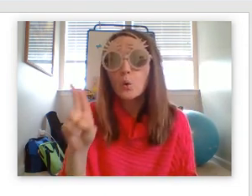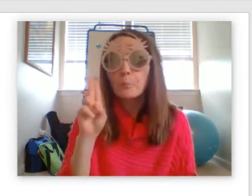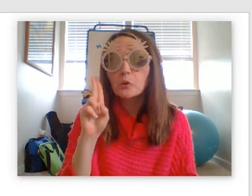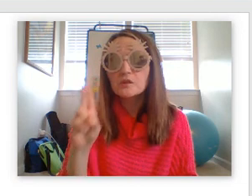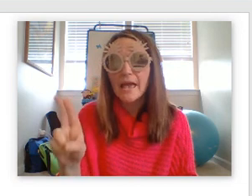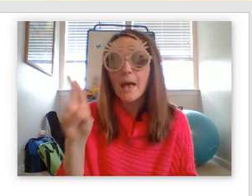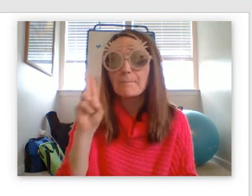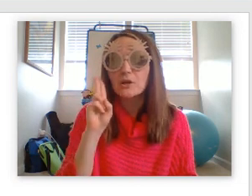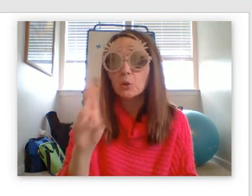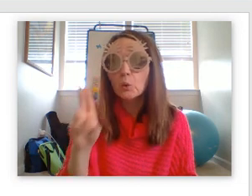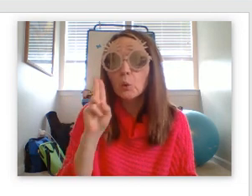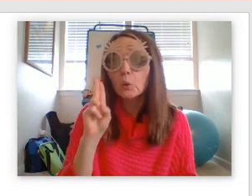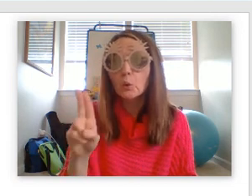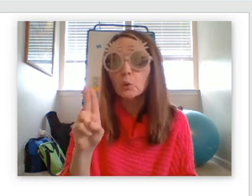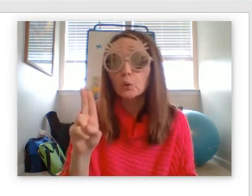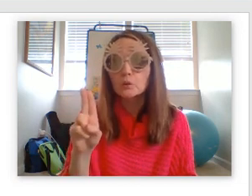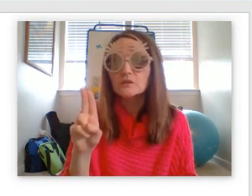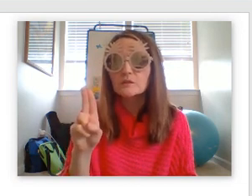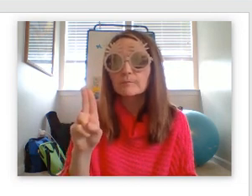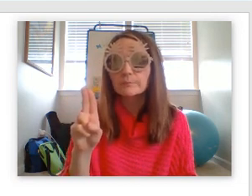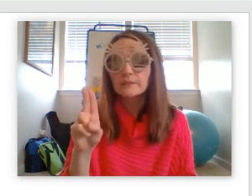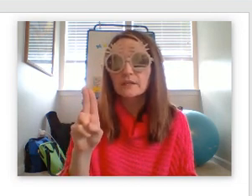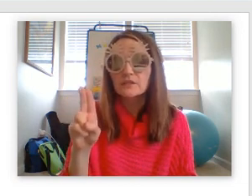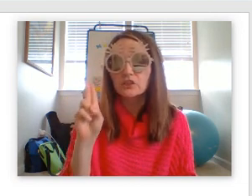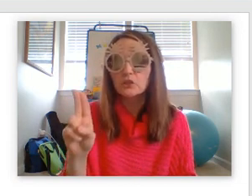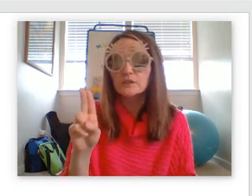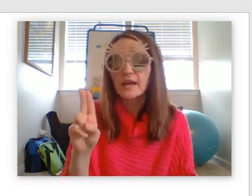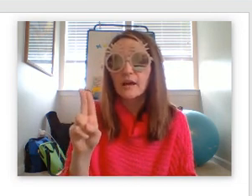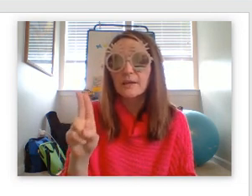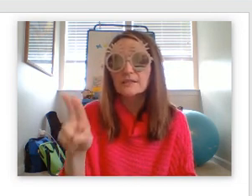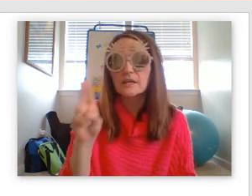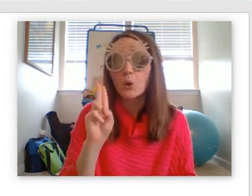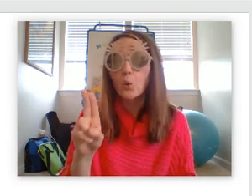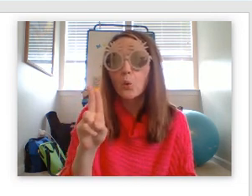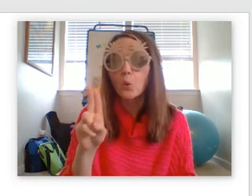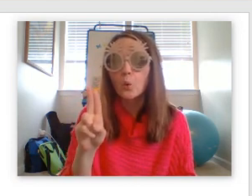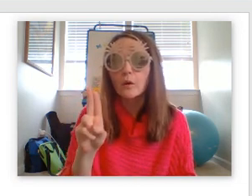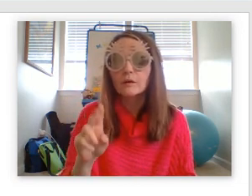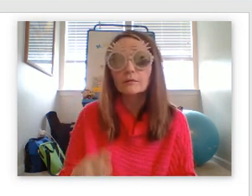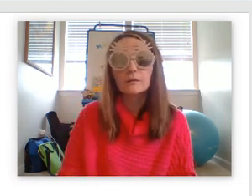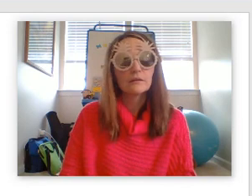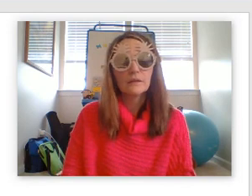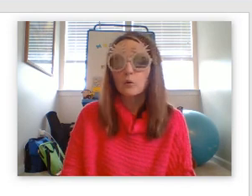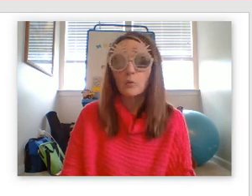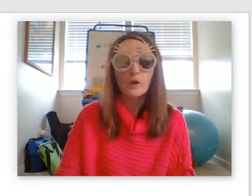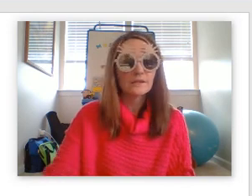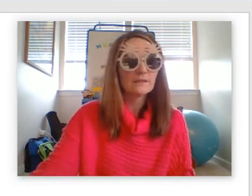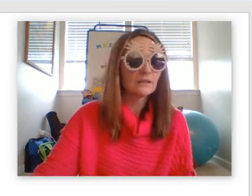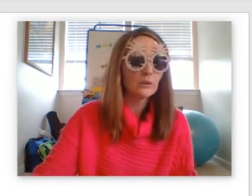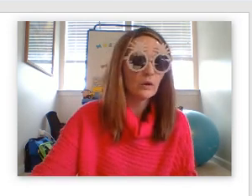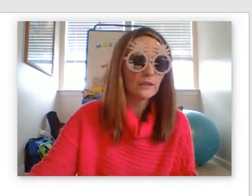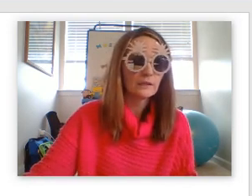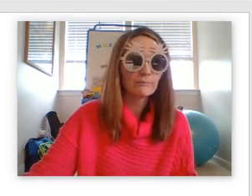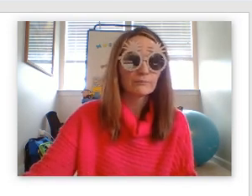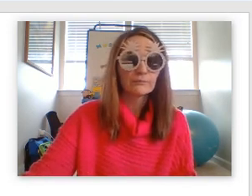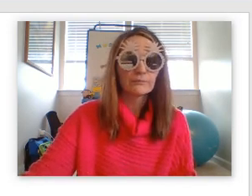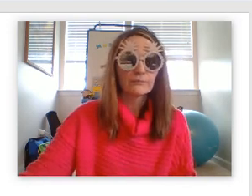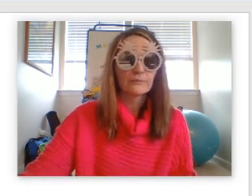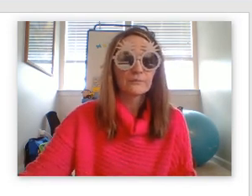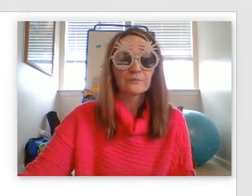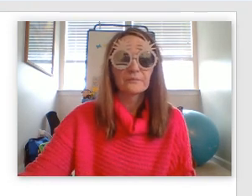Ooh, ooples and banunus, because the U sound makes an ooh. What a silly one.